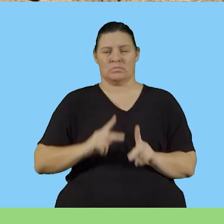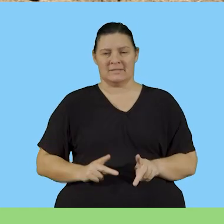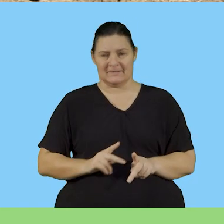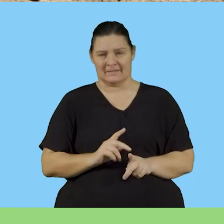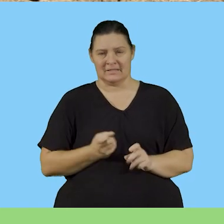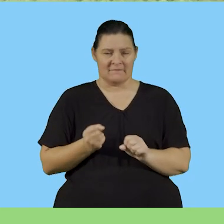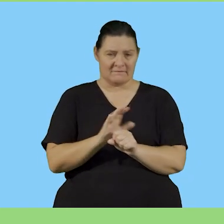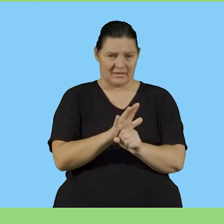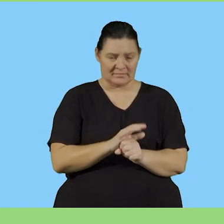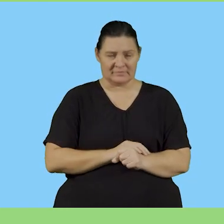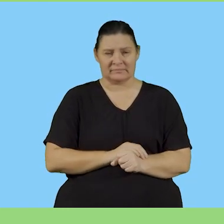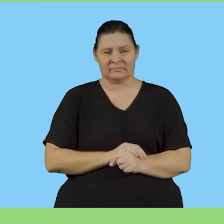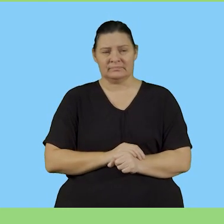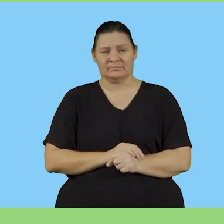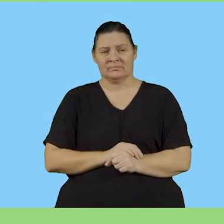that we come across.